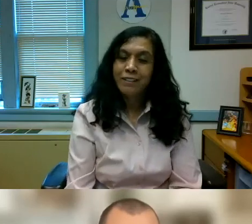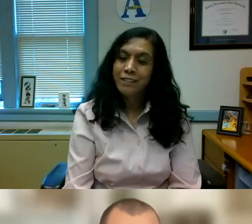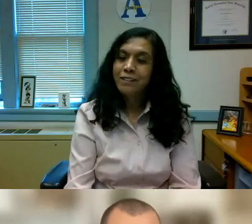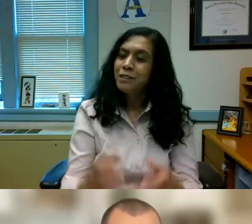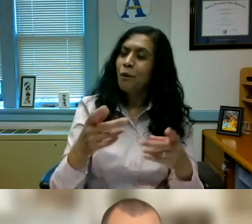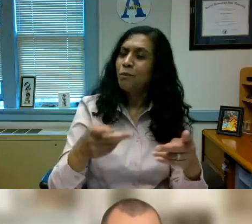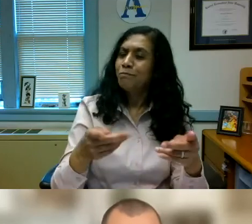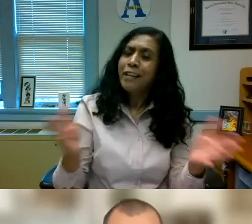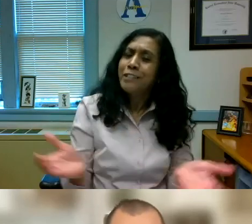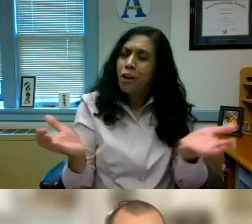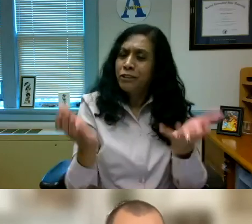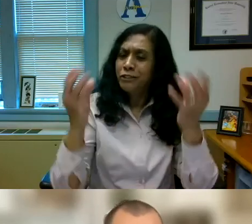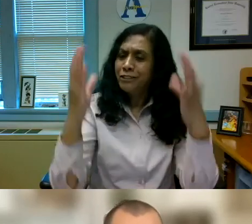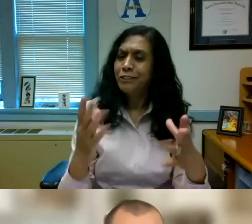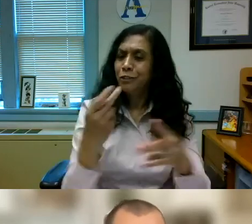increases.